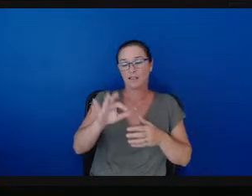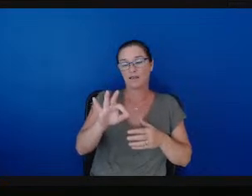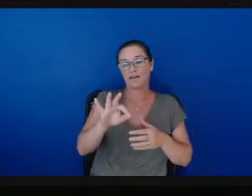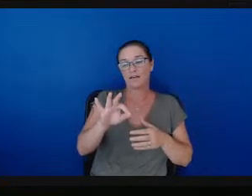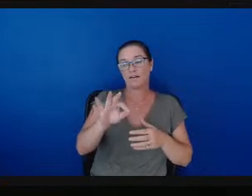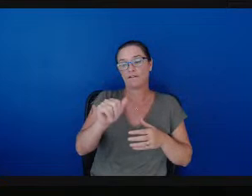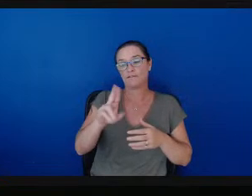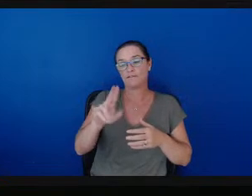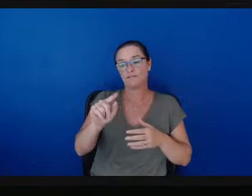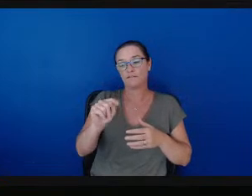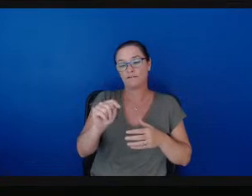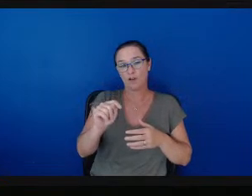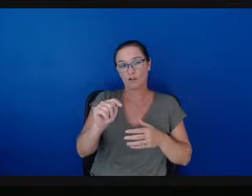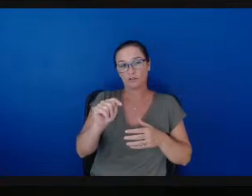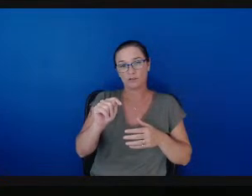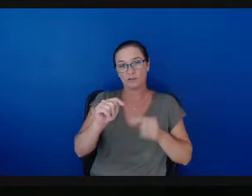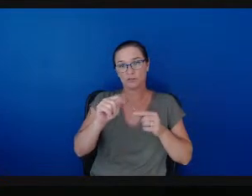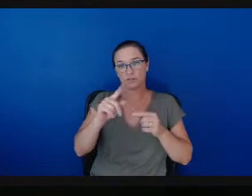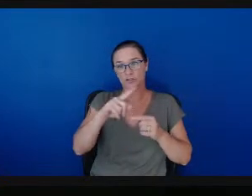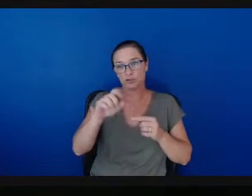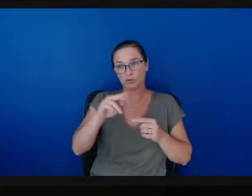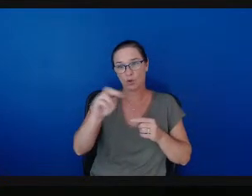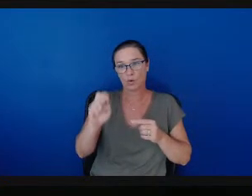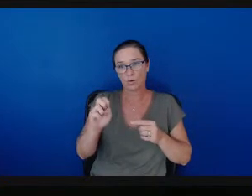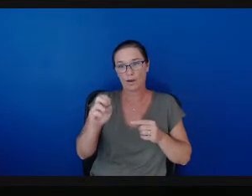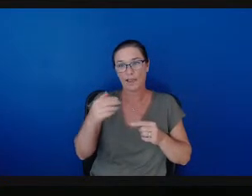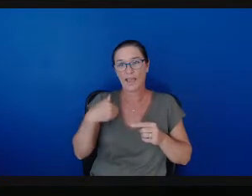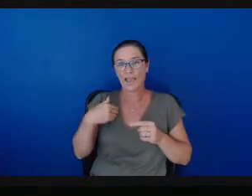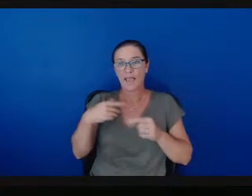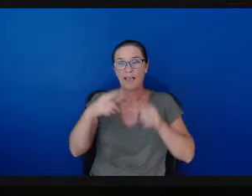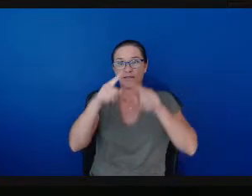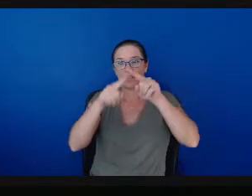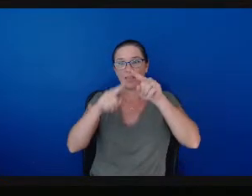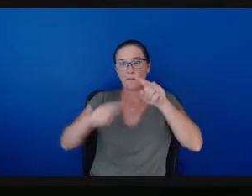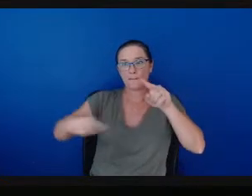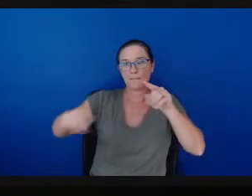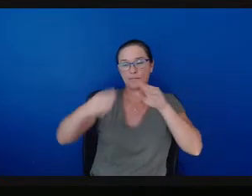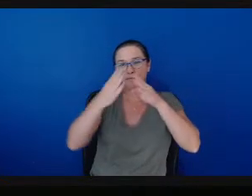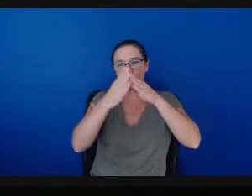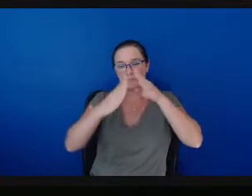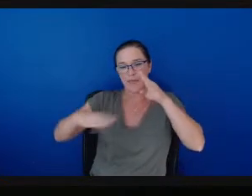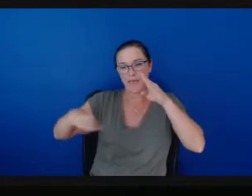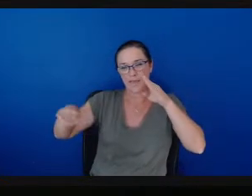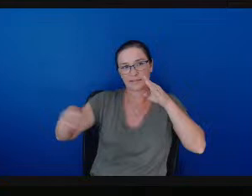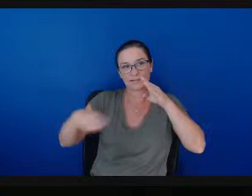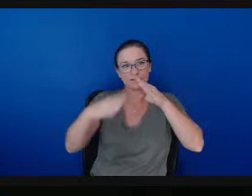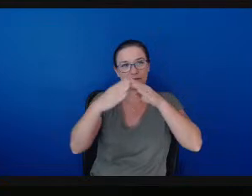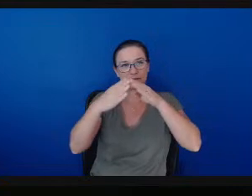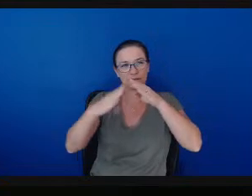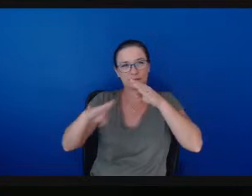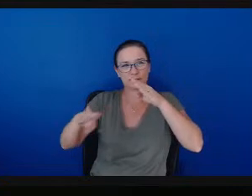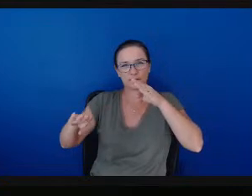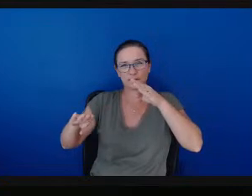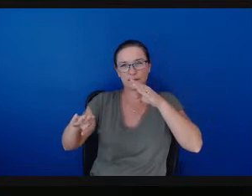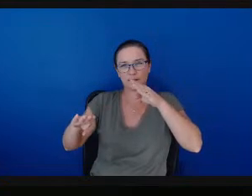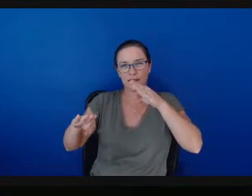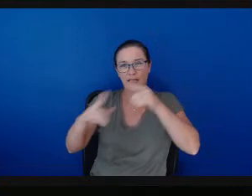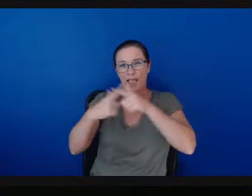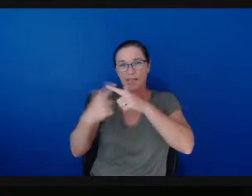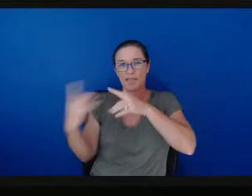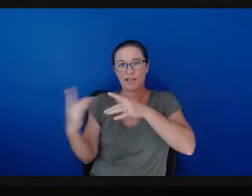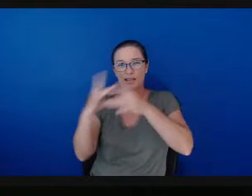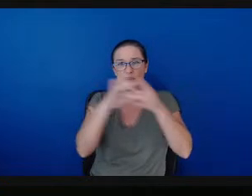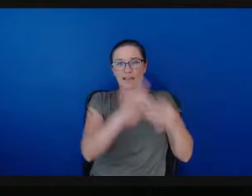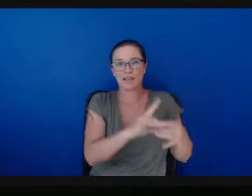East Rift Zone, which has this connector to the southeast, and it bends right there. Right there, there's a big bend in it. So this connects it to